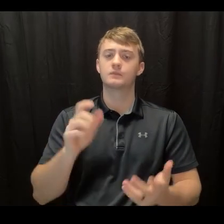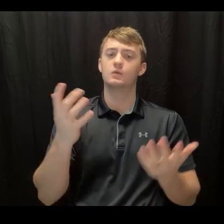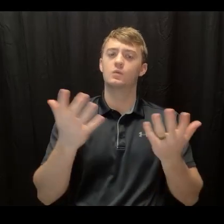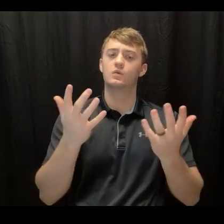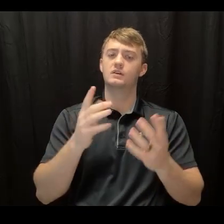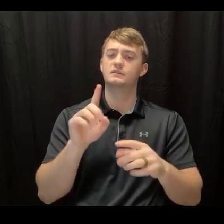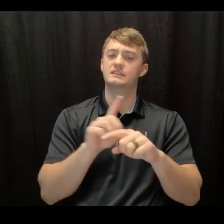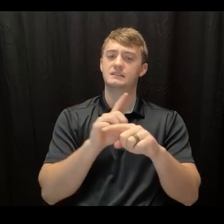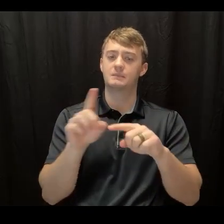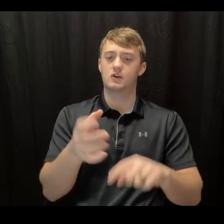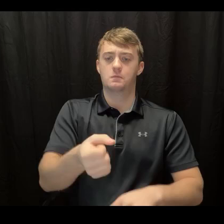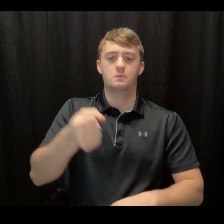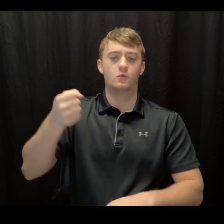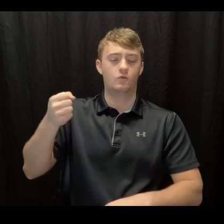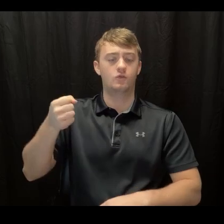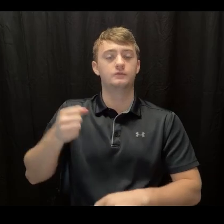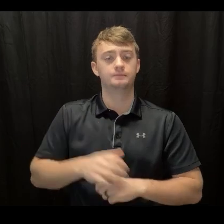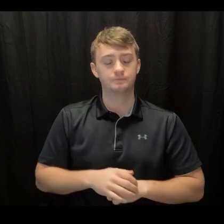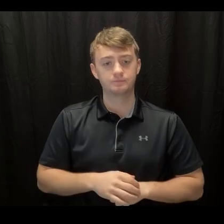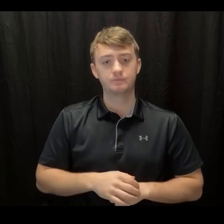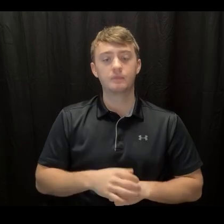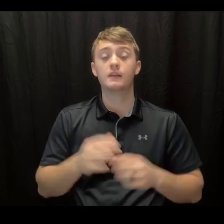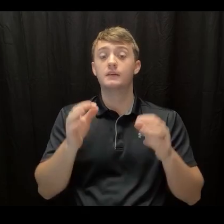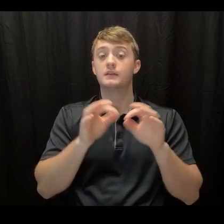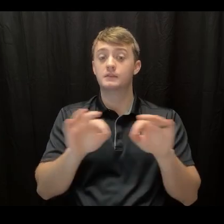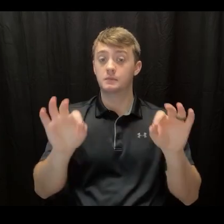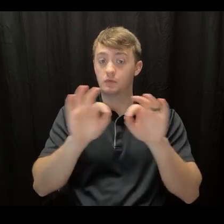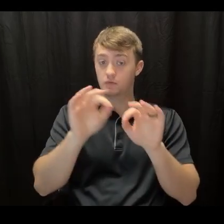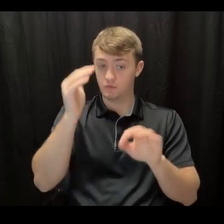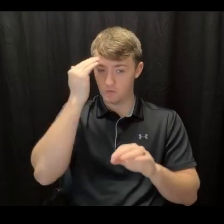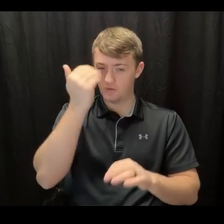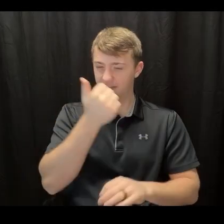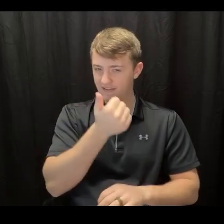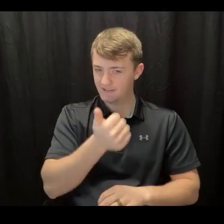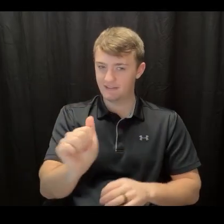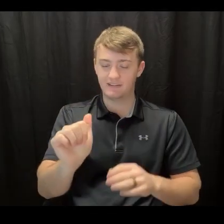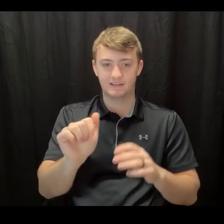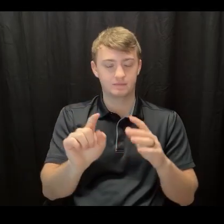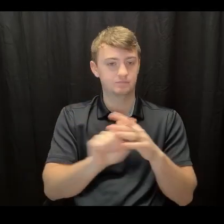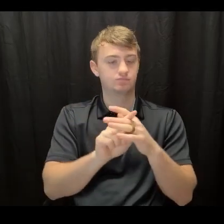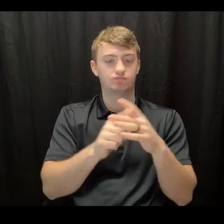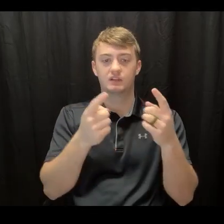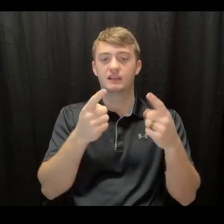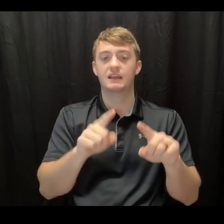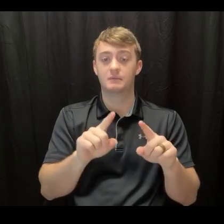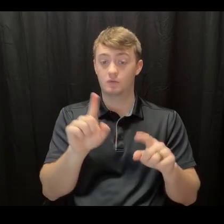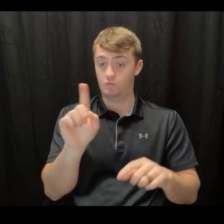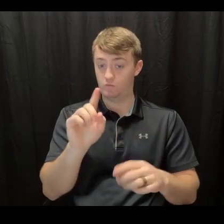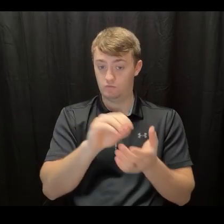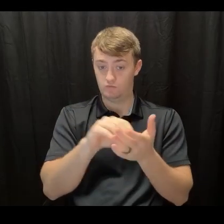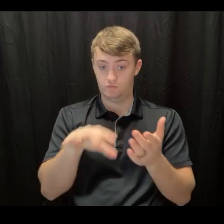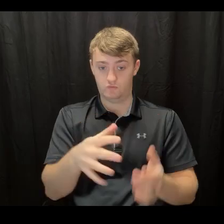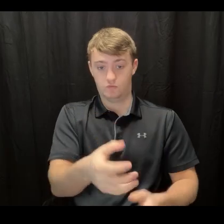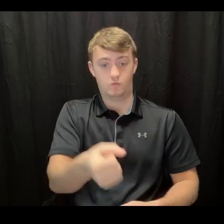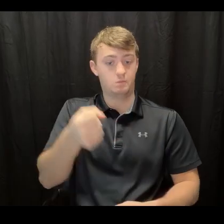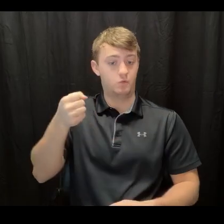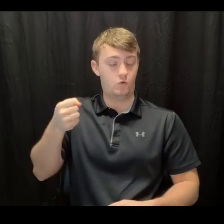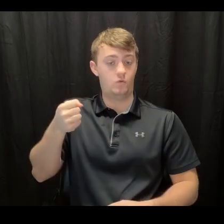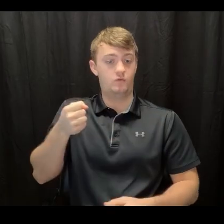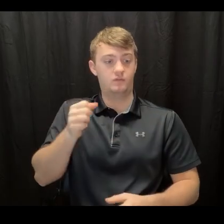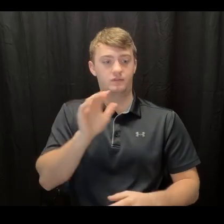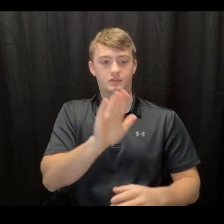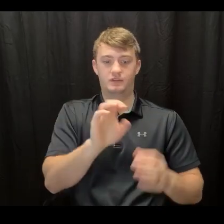So what is a disciplinary removal? It's important to know that any instance is in which a student is